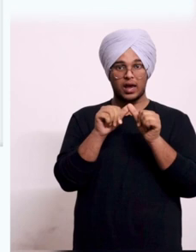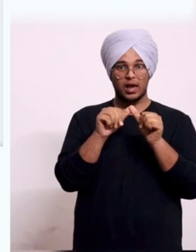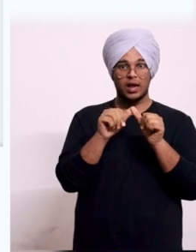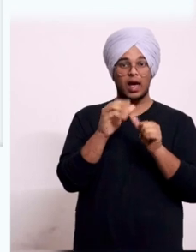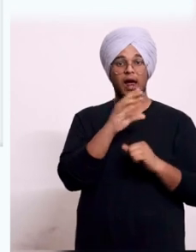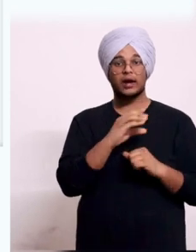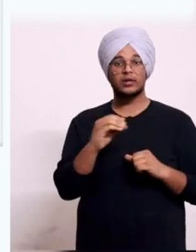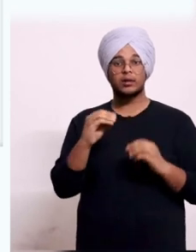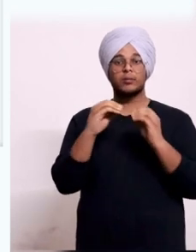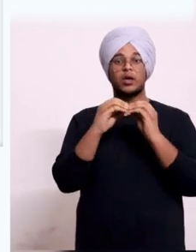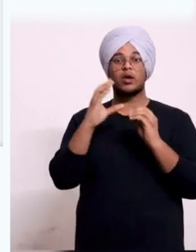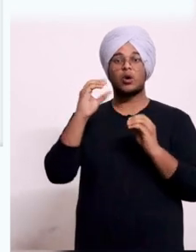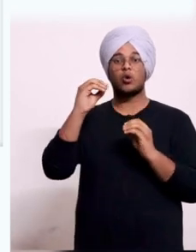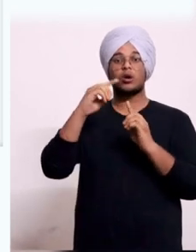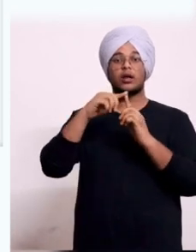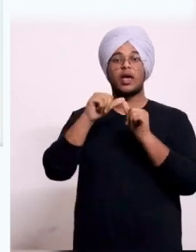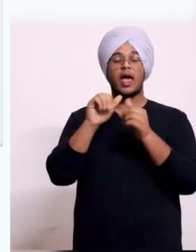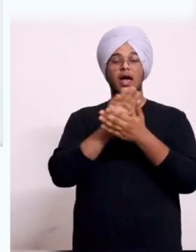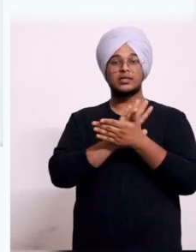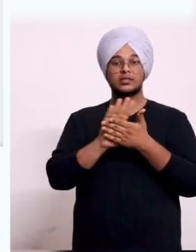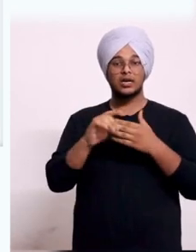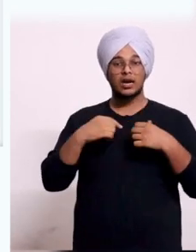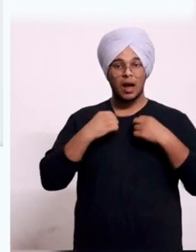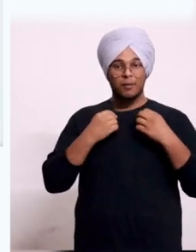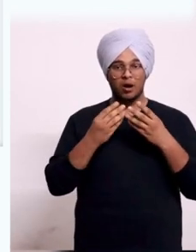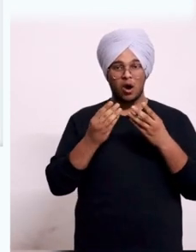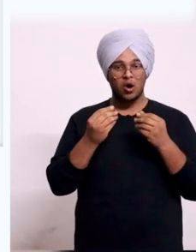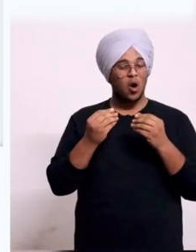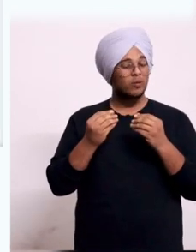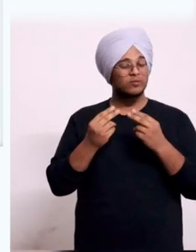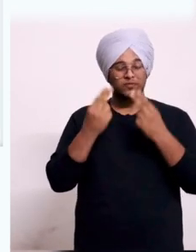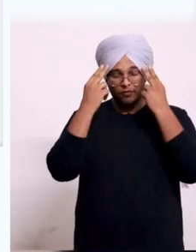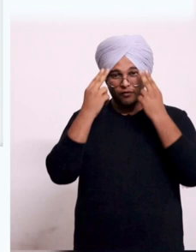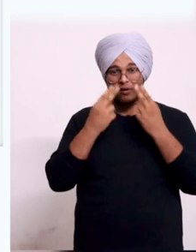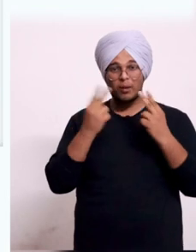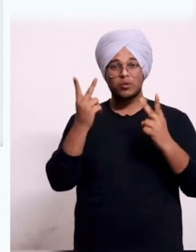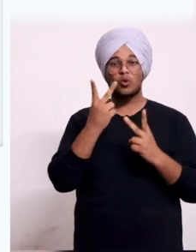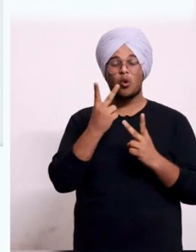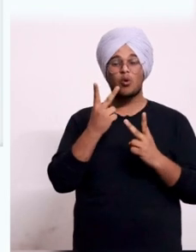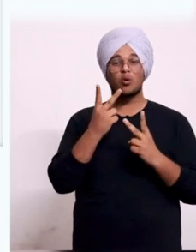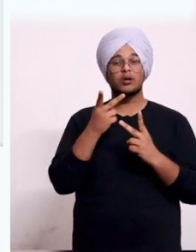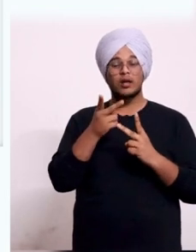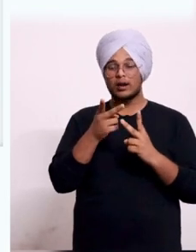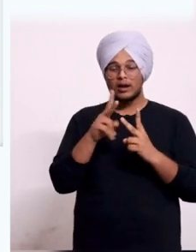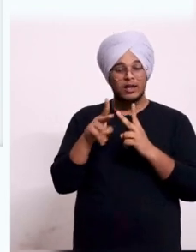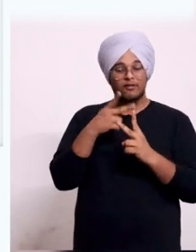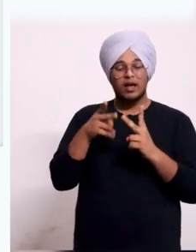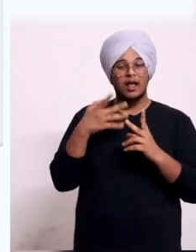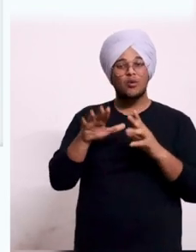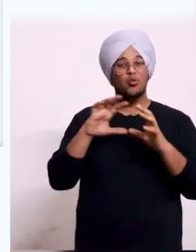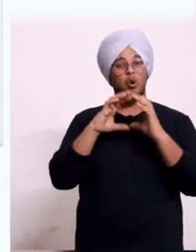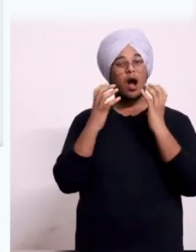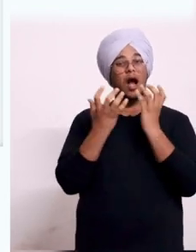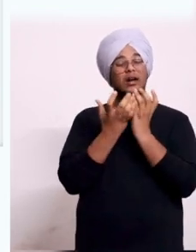or boteh sits on the top of the list. You might not recognize it by its name, but this motif has been part of the